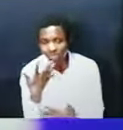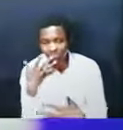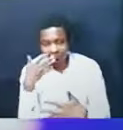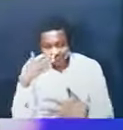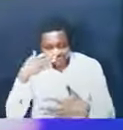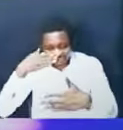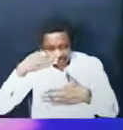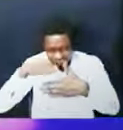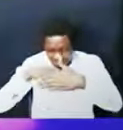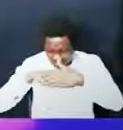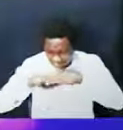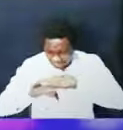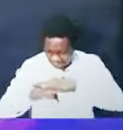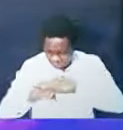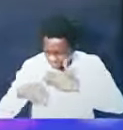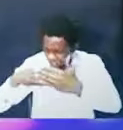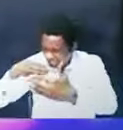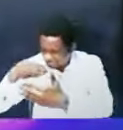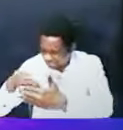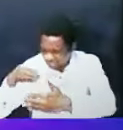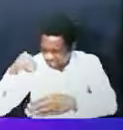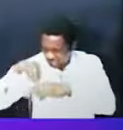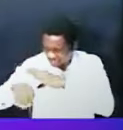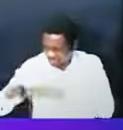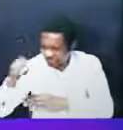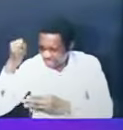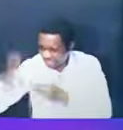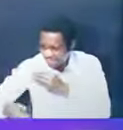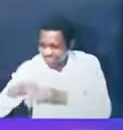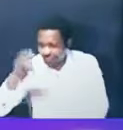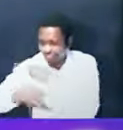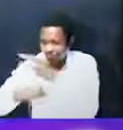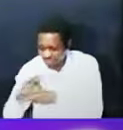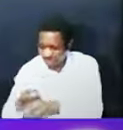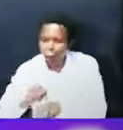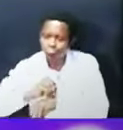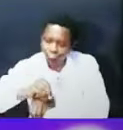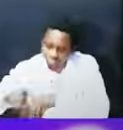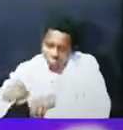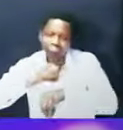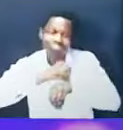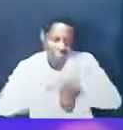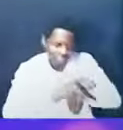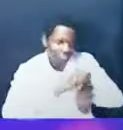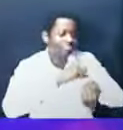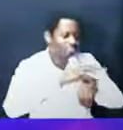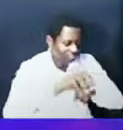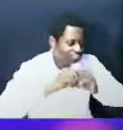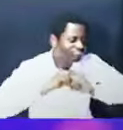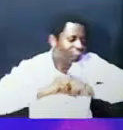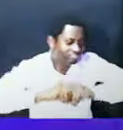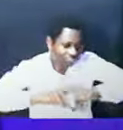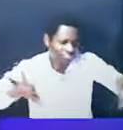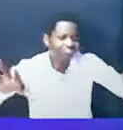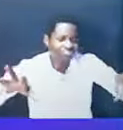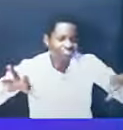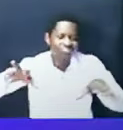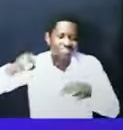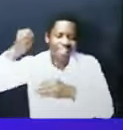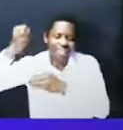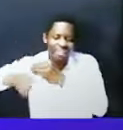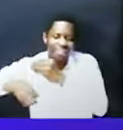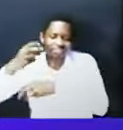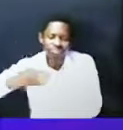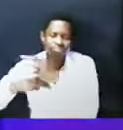the ends of the world. Na uduru asomafo no nyuma etidu ba ko efi nyimu dunkron hokko na na chese se se de wo kwasase